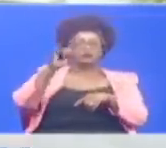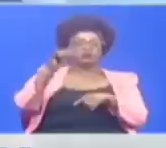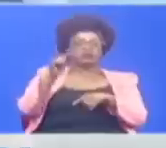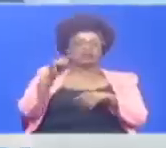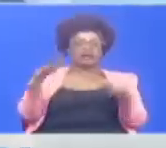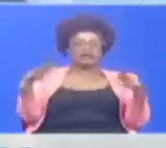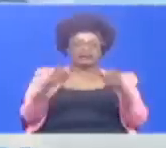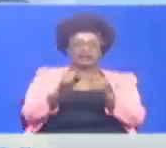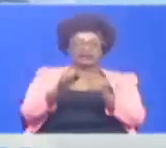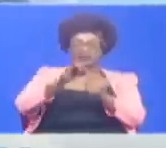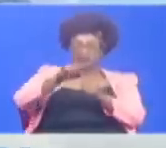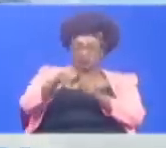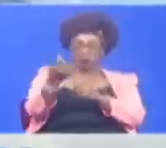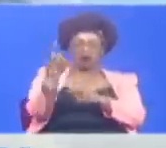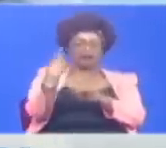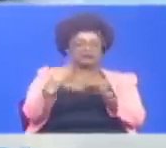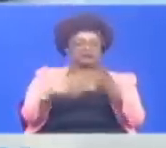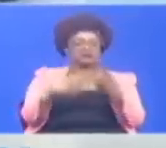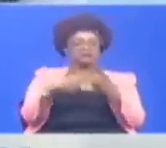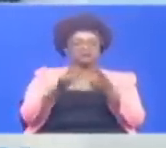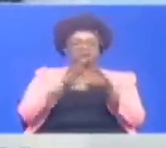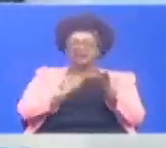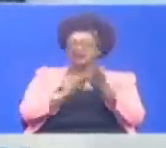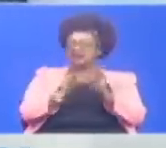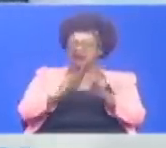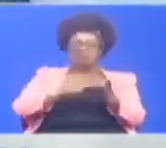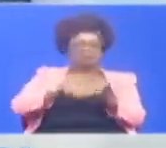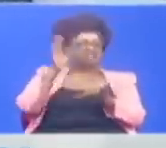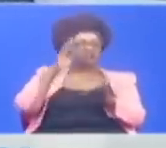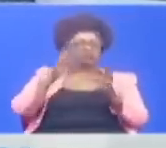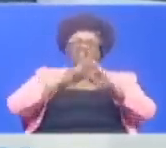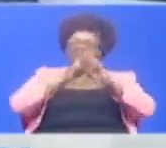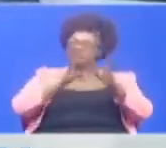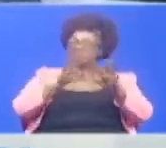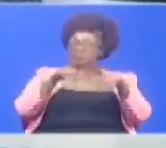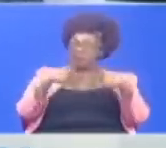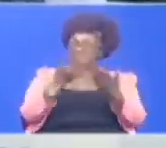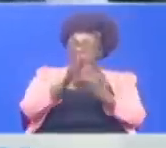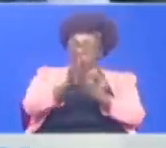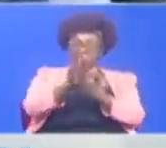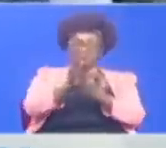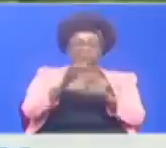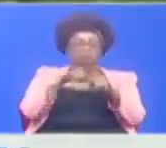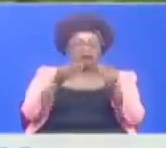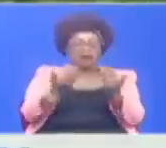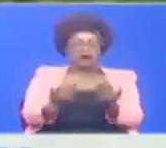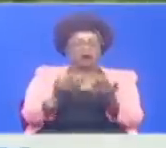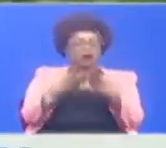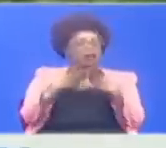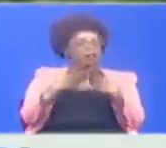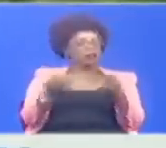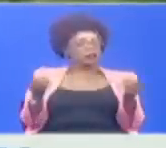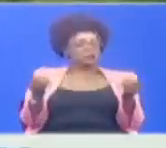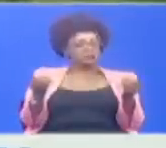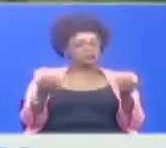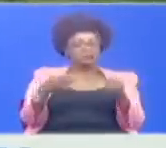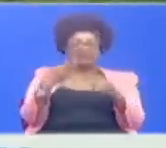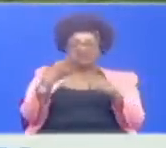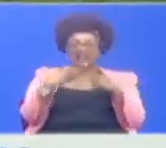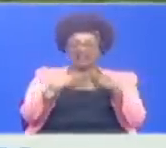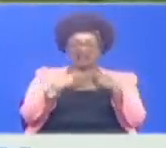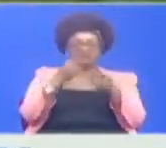last year. Not much was revealed about him then and after. He is now missing. The 38-year-old